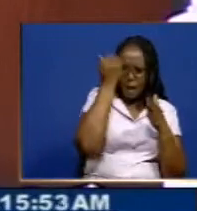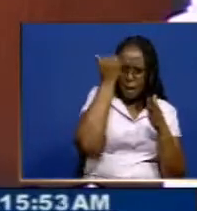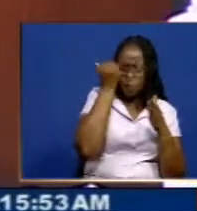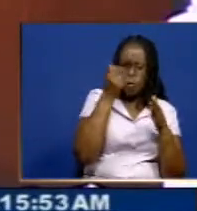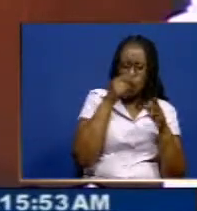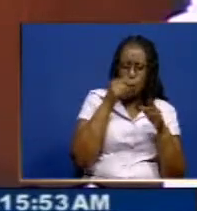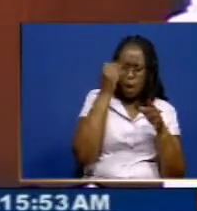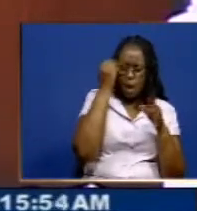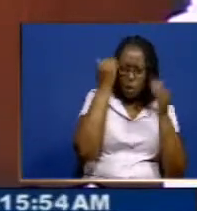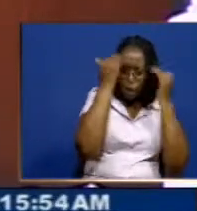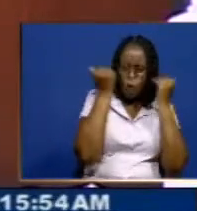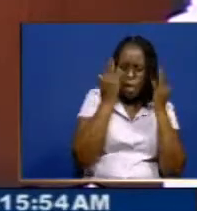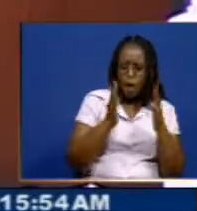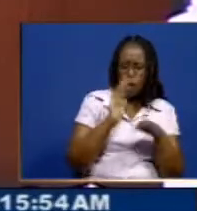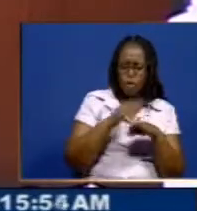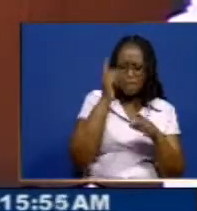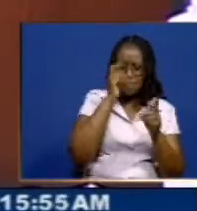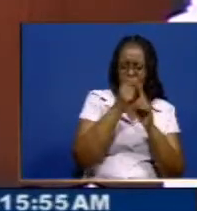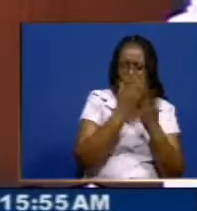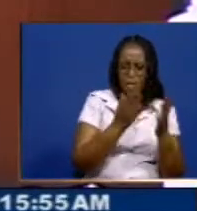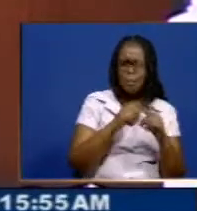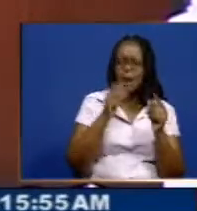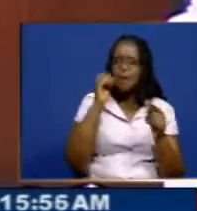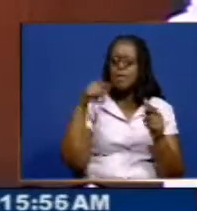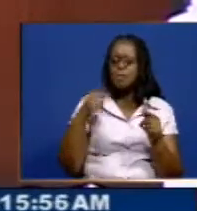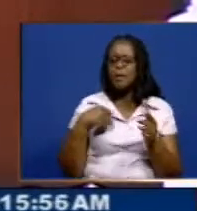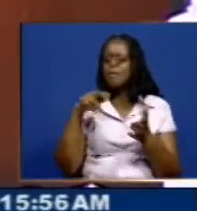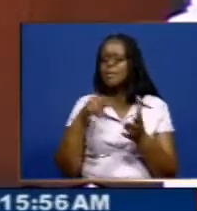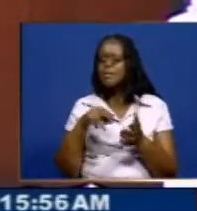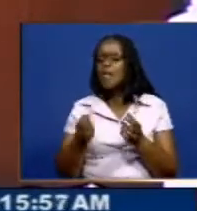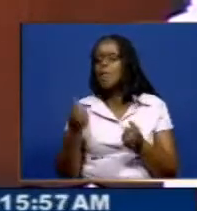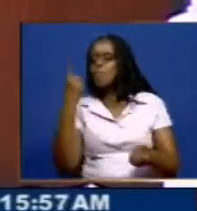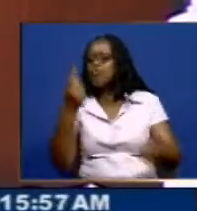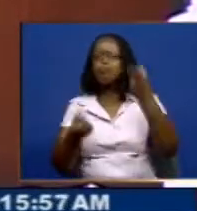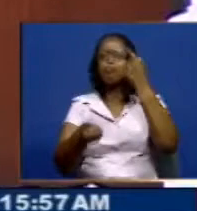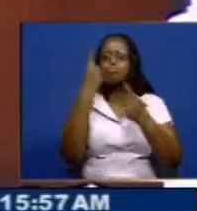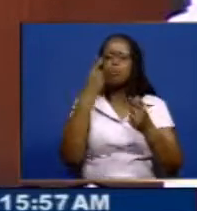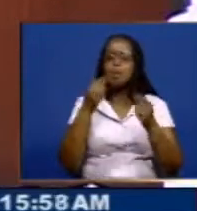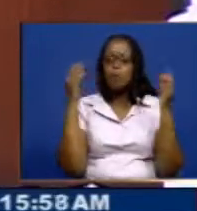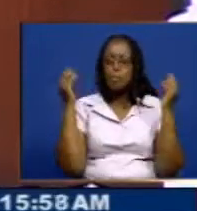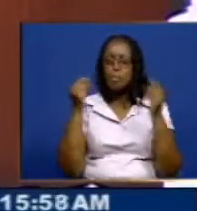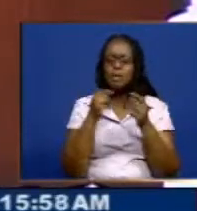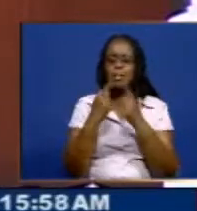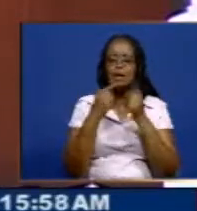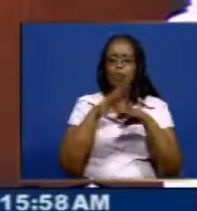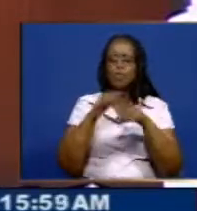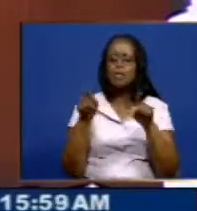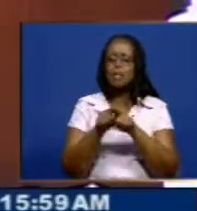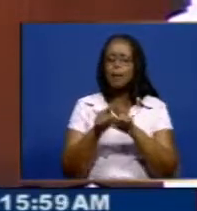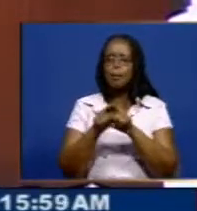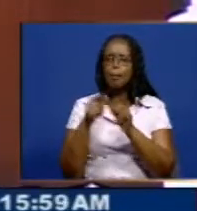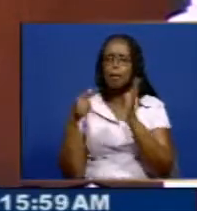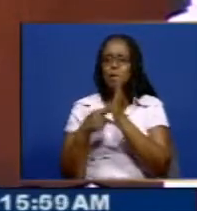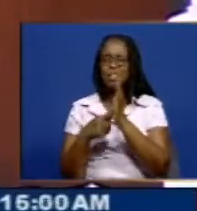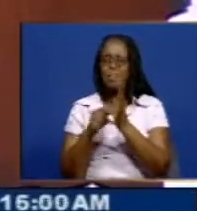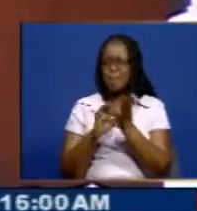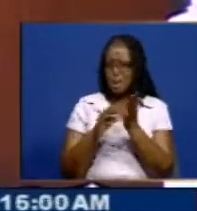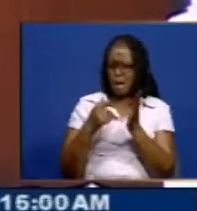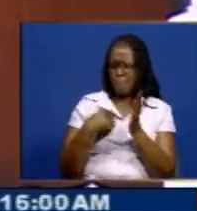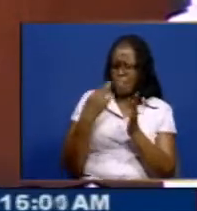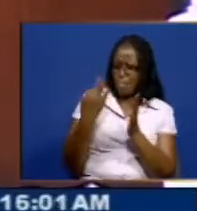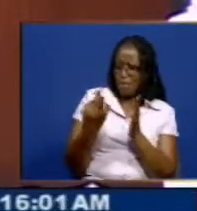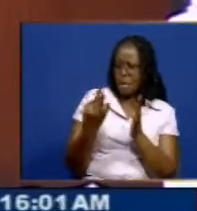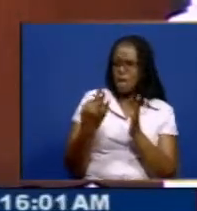always respond. But if they argue all of them on the same point, it's like there's 3 or 4 representation that comes from their